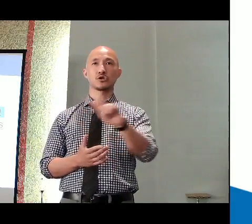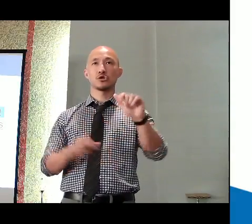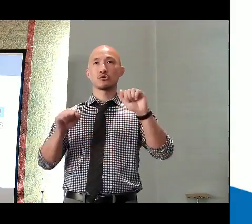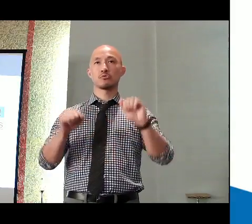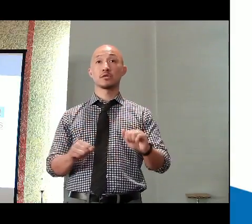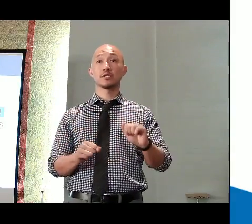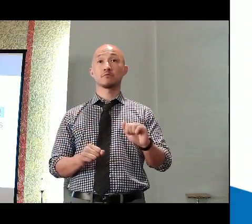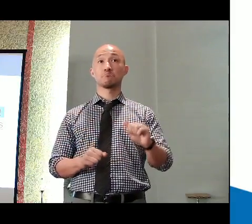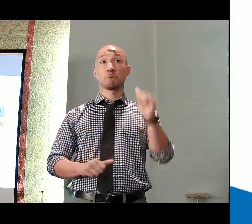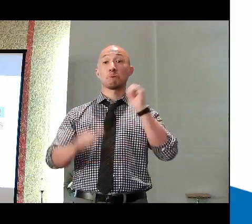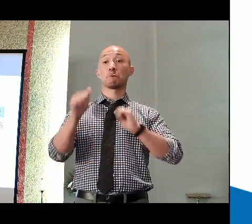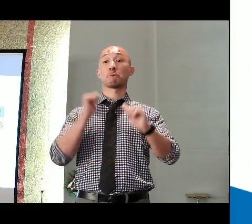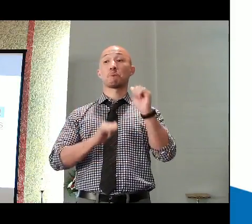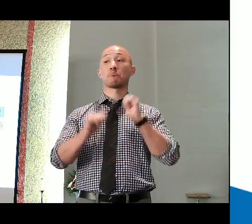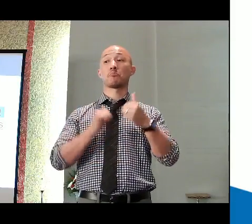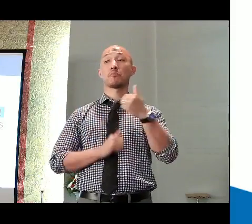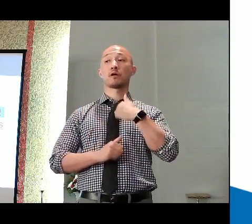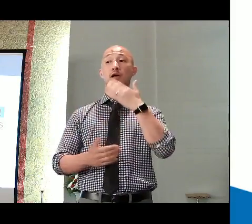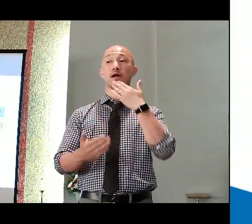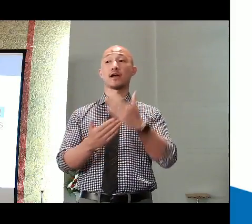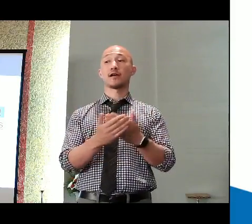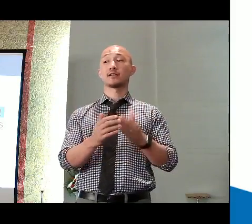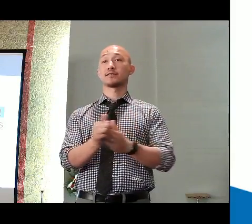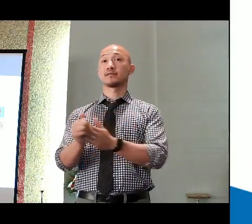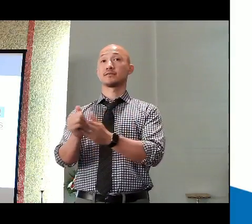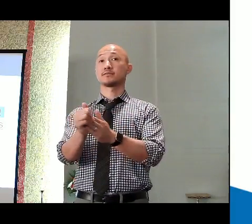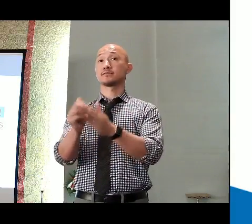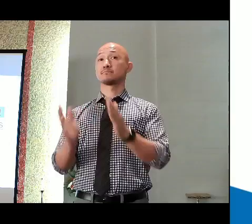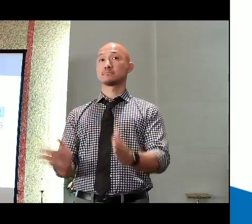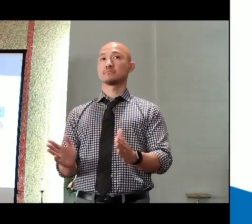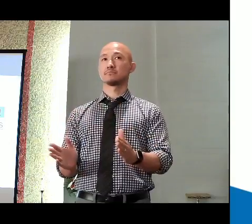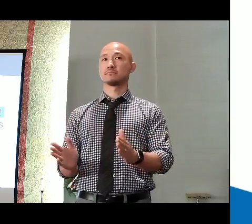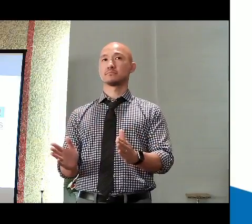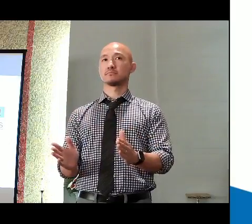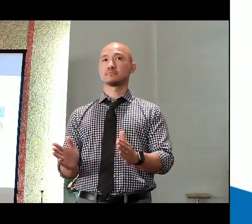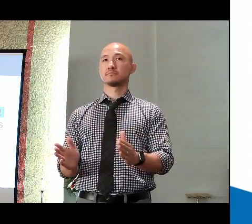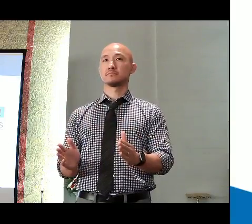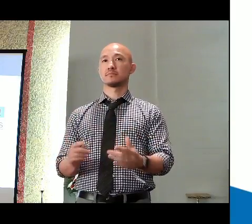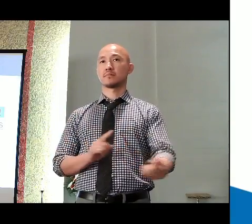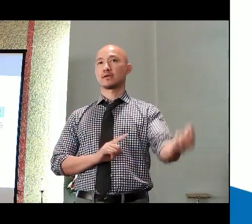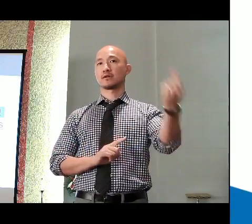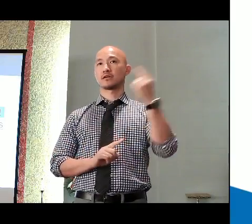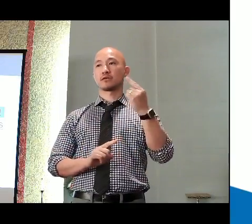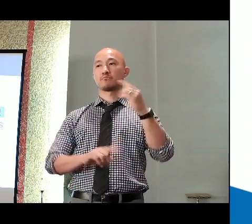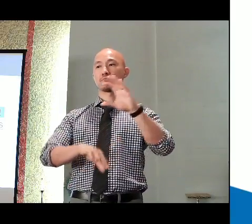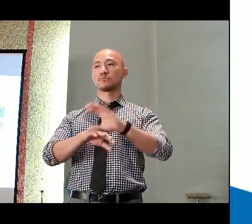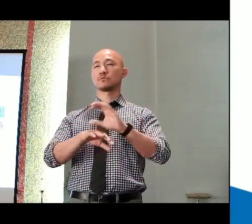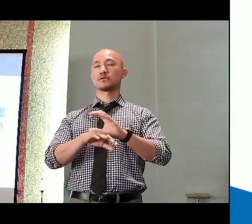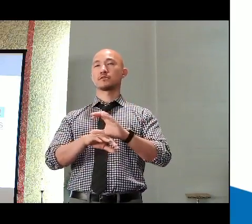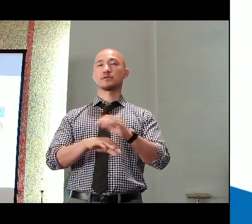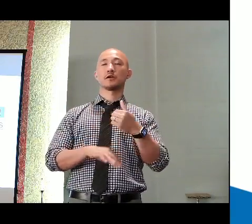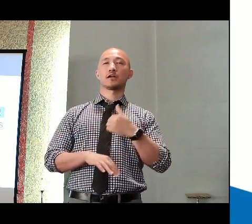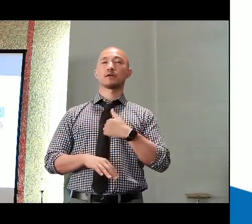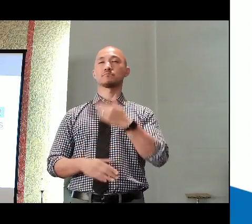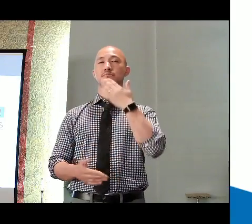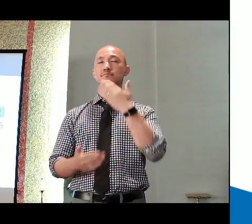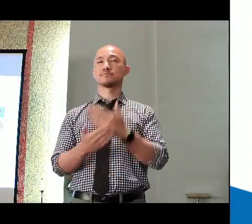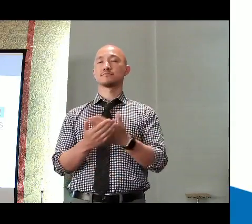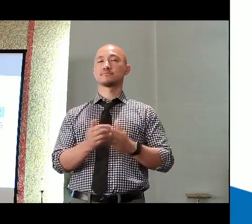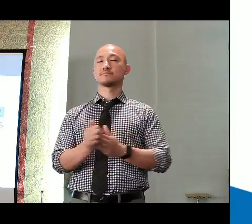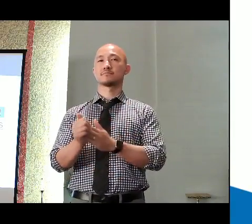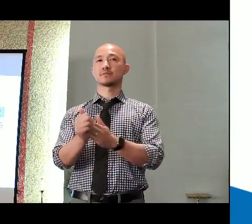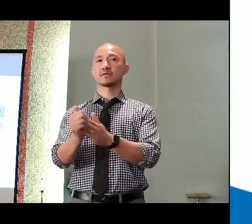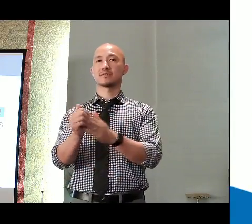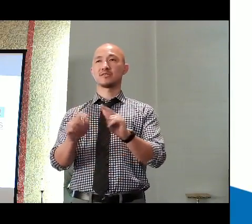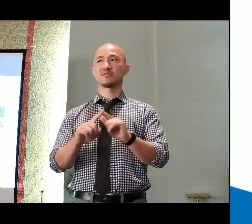pants? Imagine if a CEO of a company tried to do that. I mean, he'd be out very quickly.